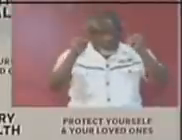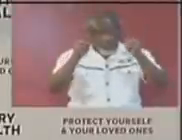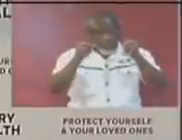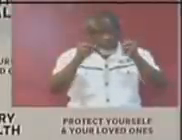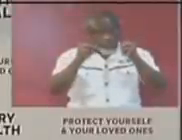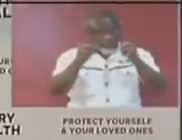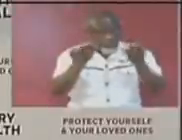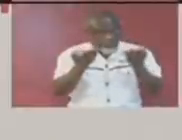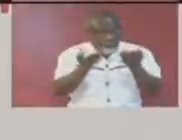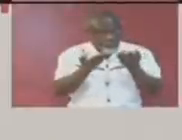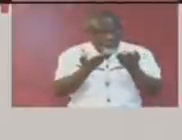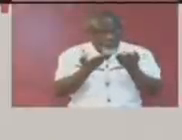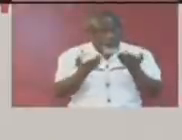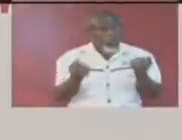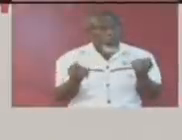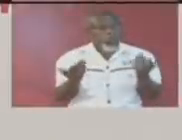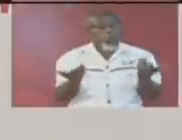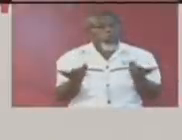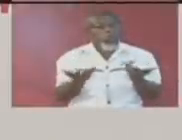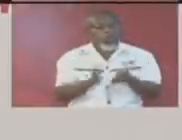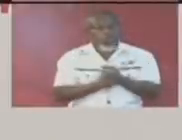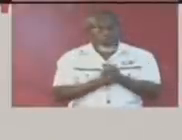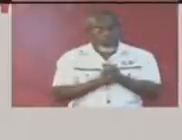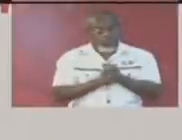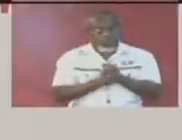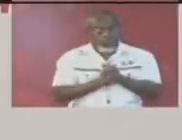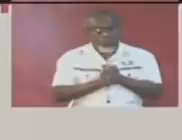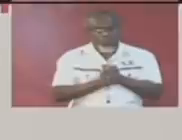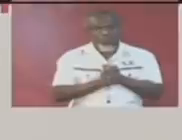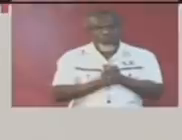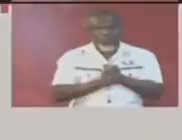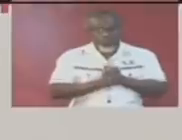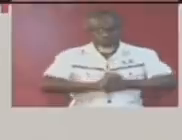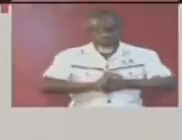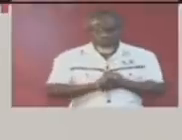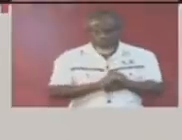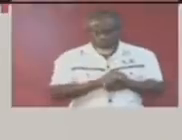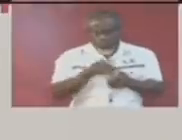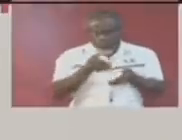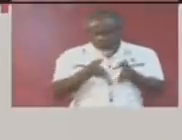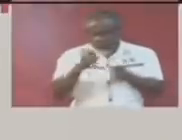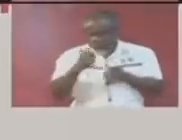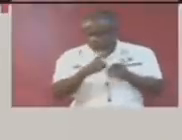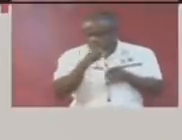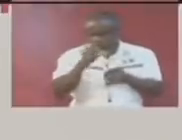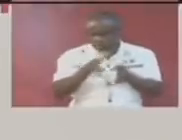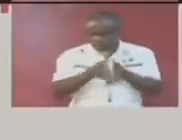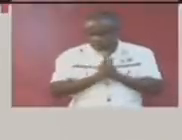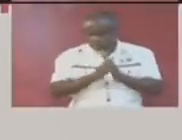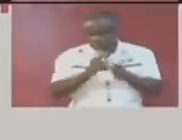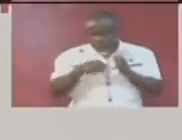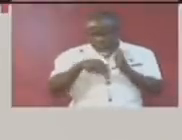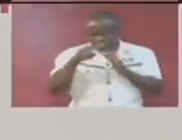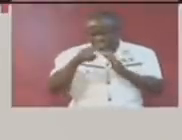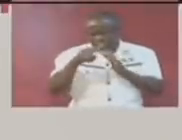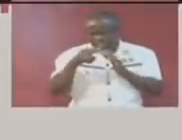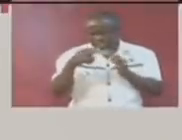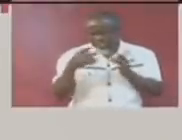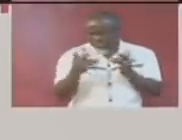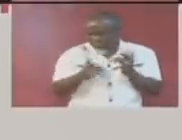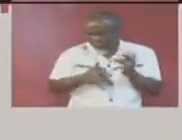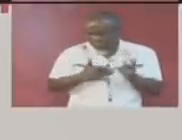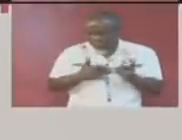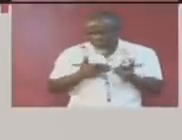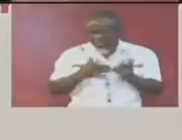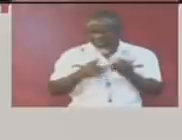Okay, so your first question, high sensitivity to food, as we said, so the recommendation is very broad.